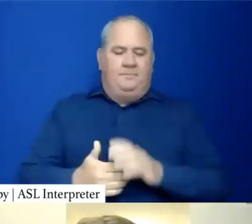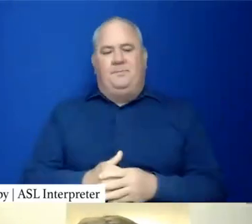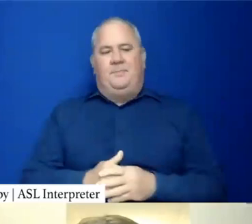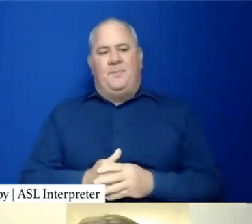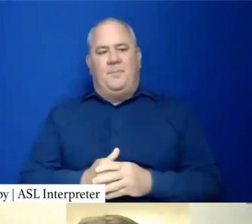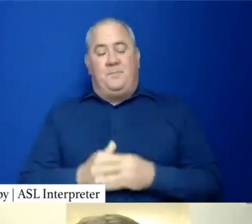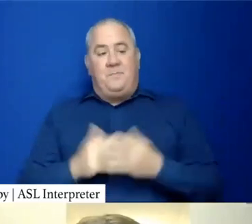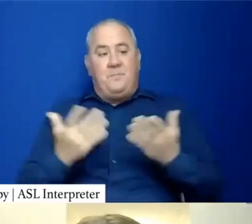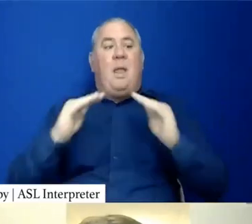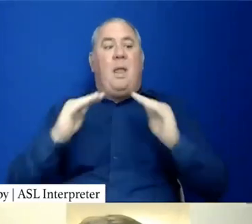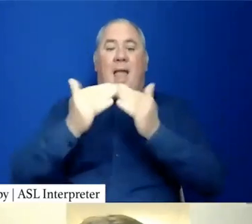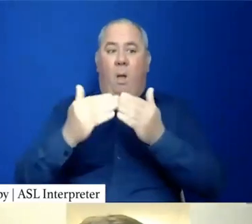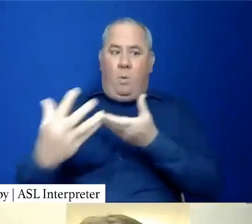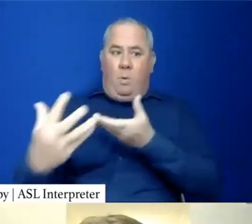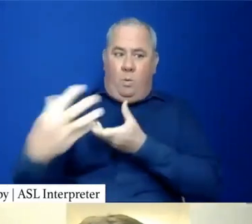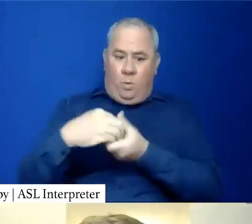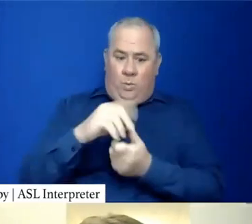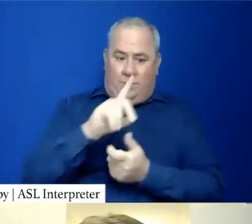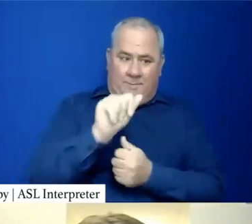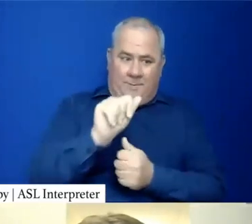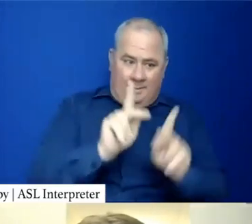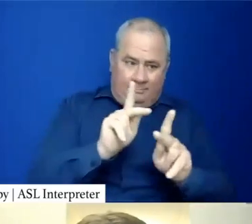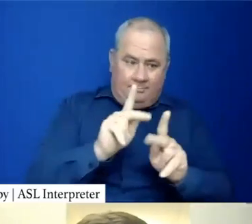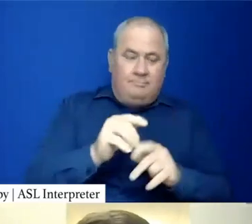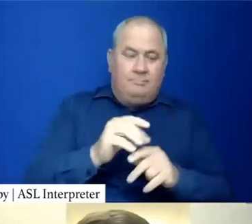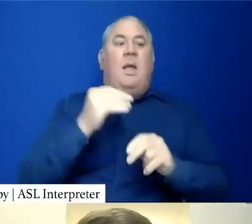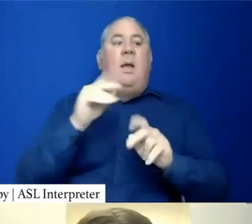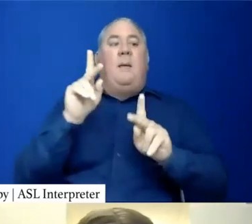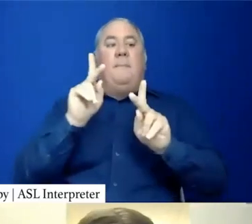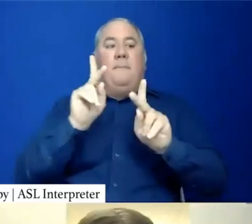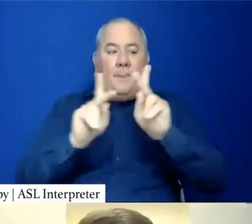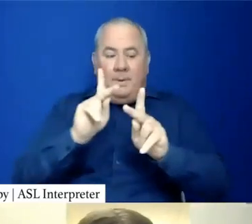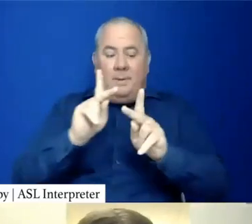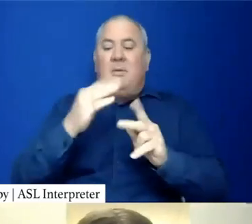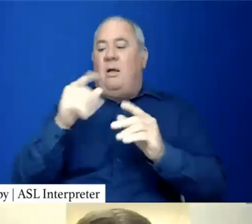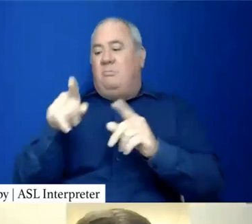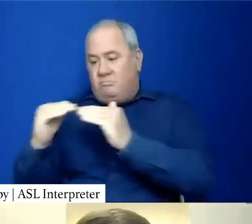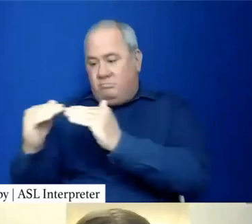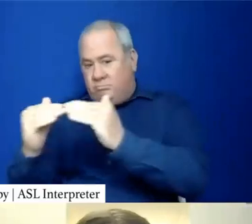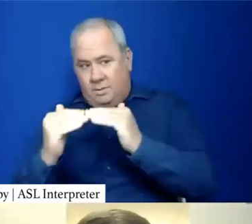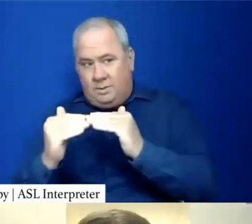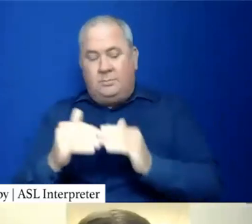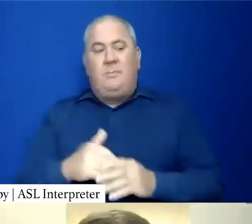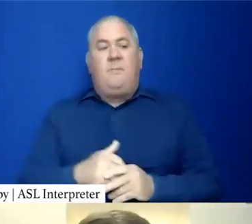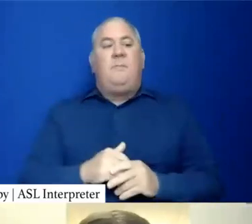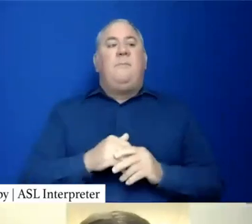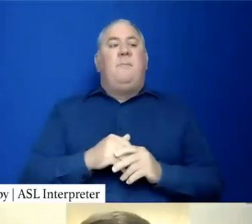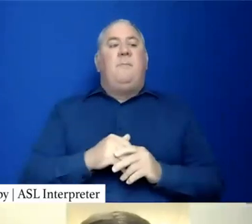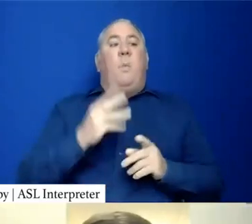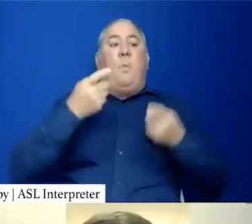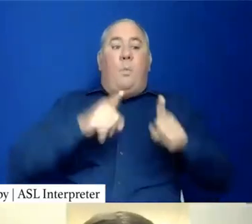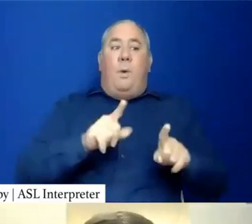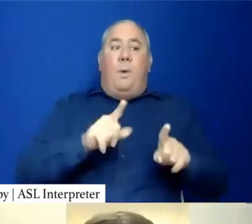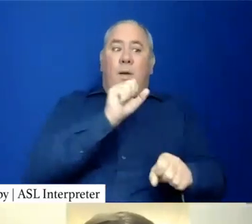both members of the public and colleagues. When not working or when in long meetings, she can be found knitting piles of